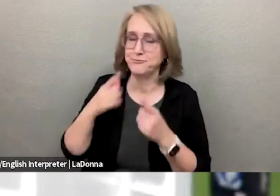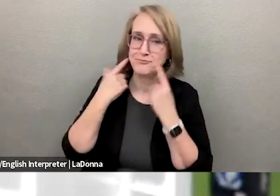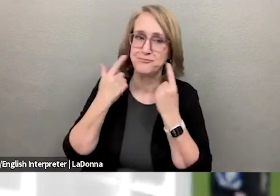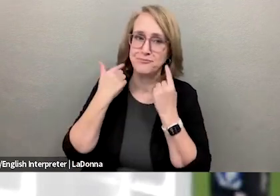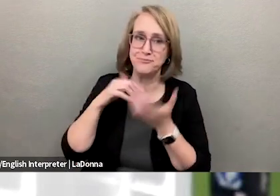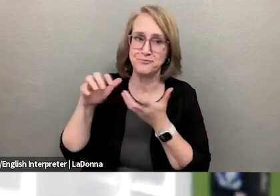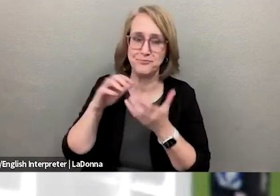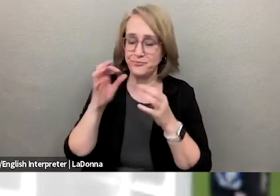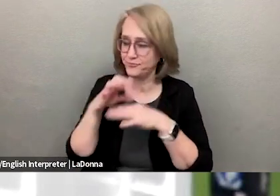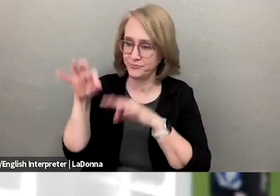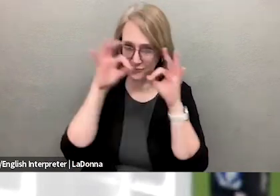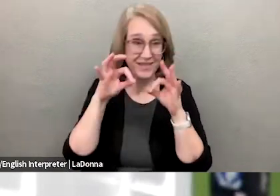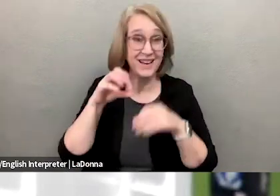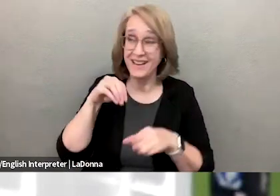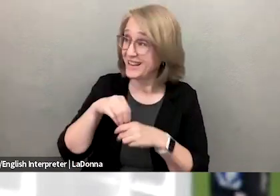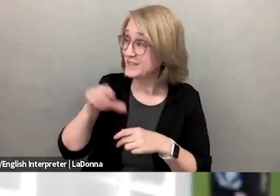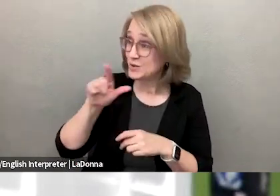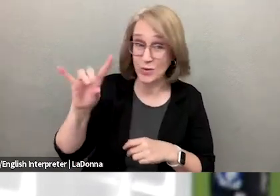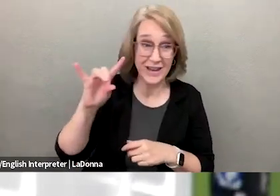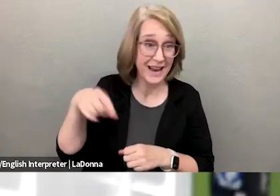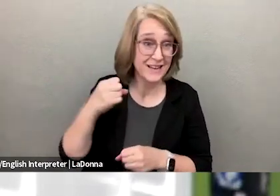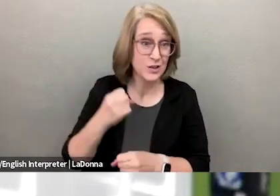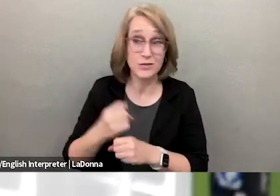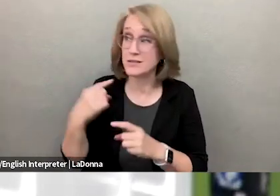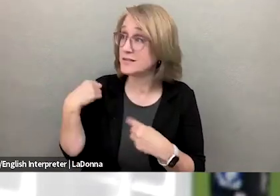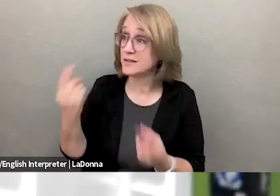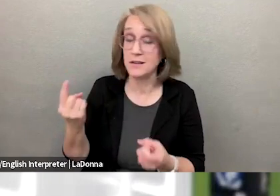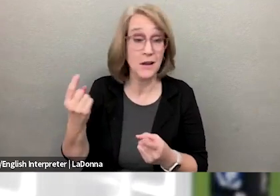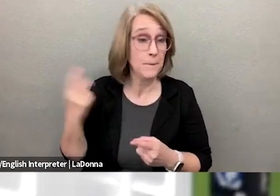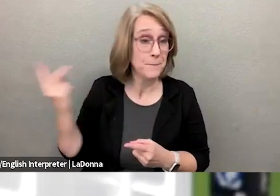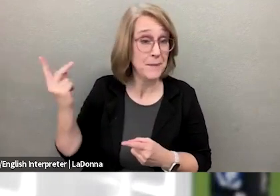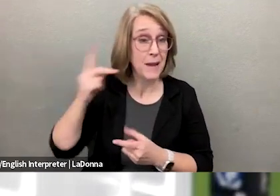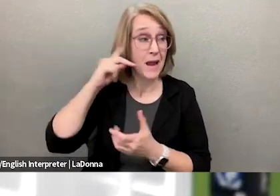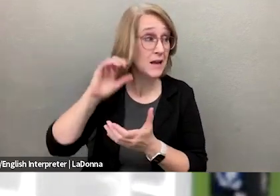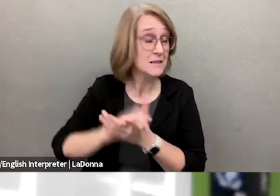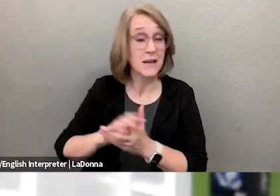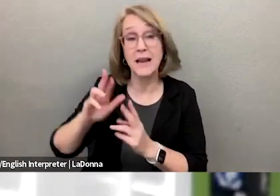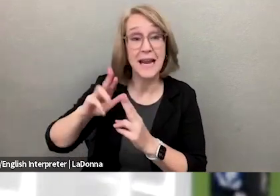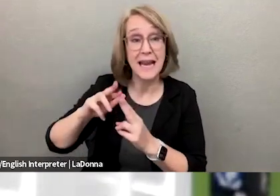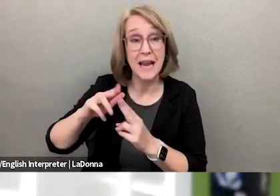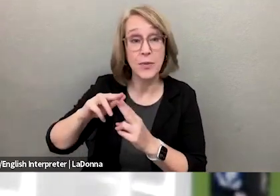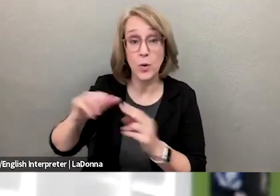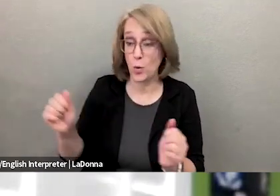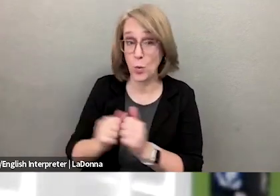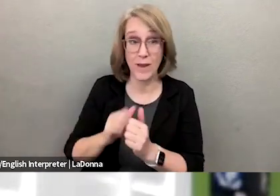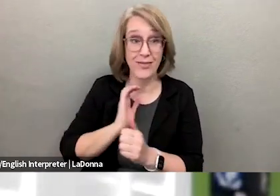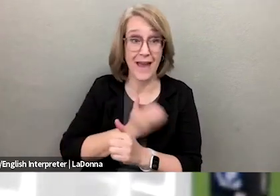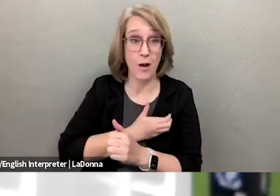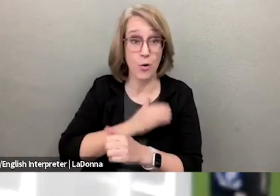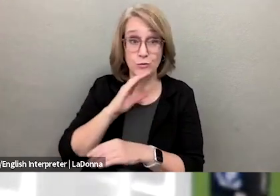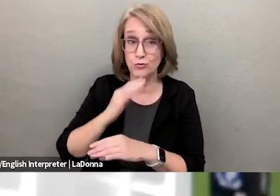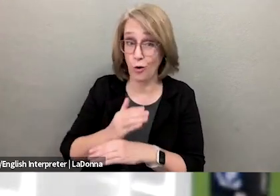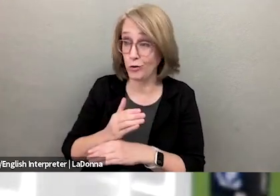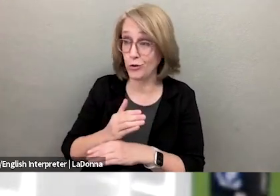kind of rolled her eyes and said, literally in 28 years, she and her husband have been attached to that young woman, that child,